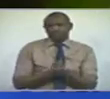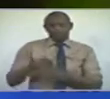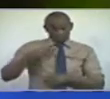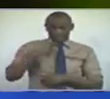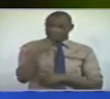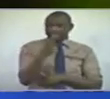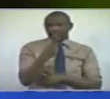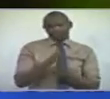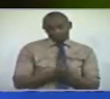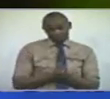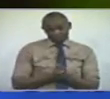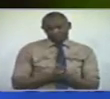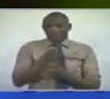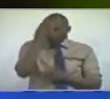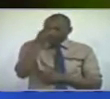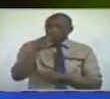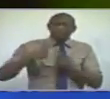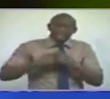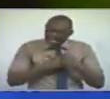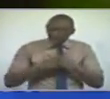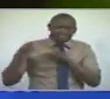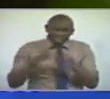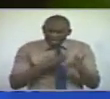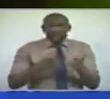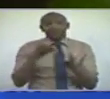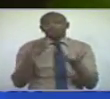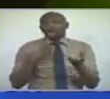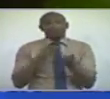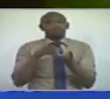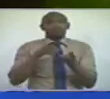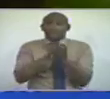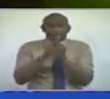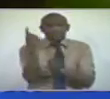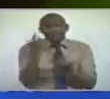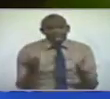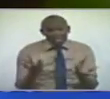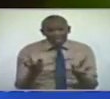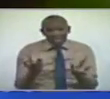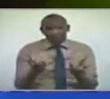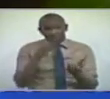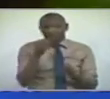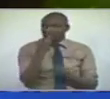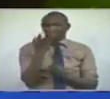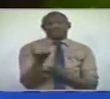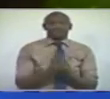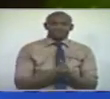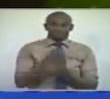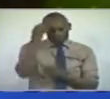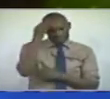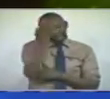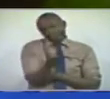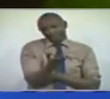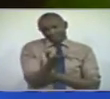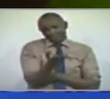them, why do you struggle to plant things like maize competing with Italy?